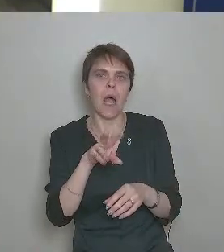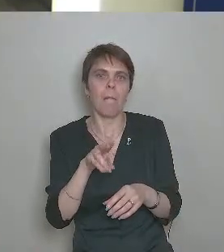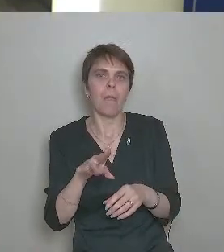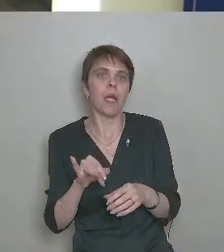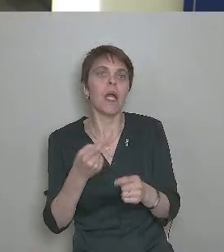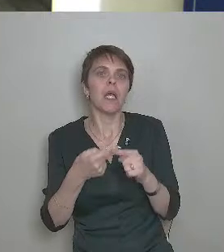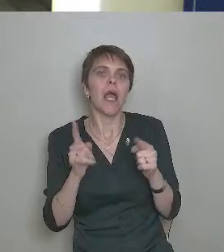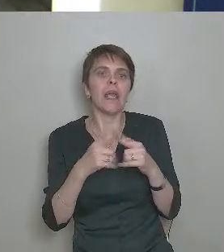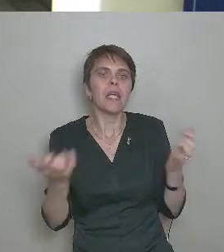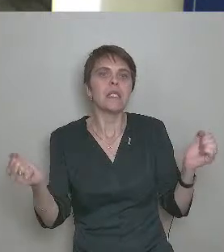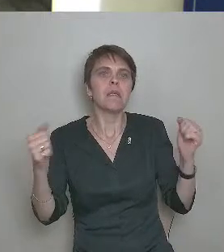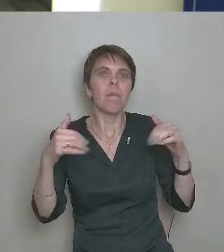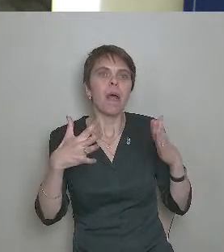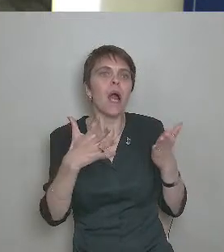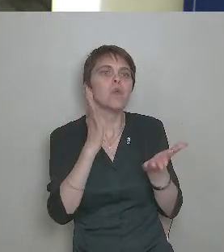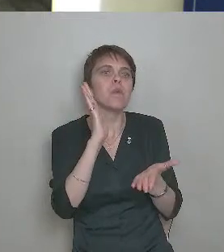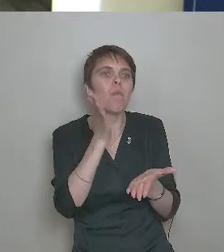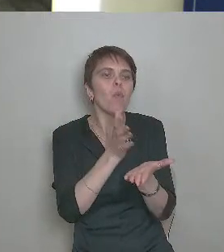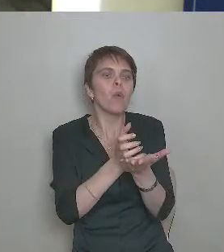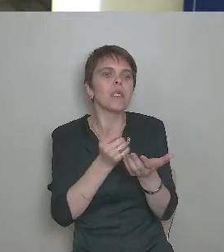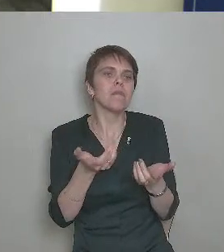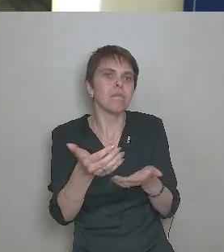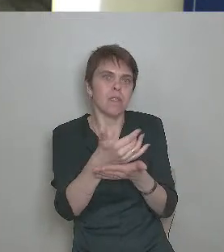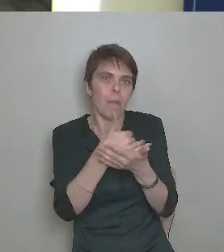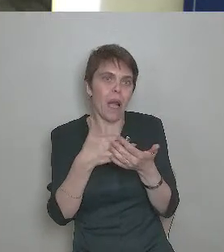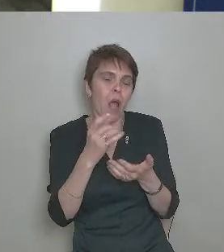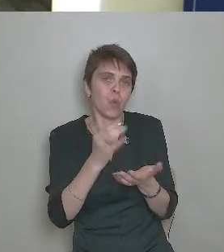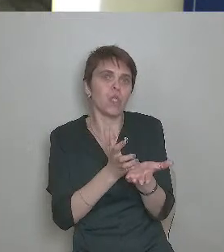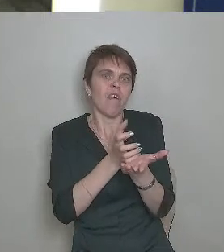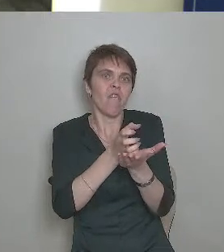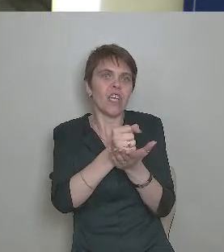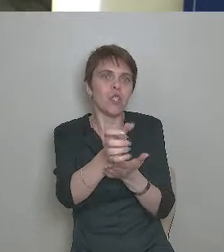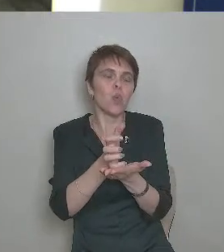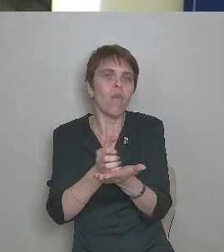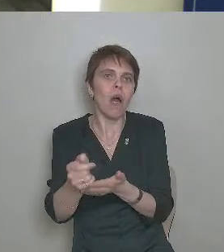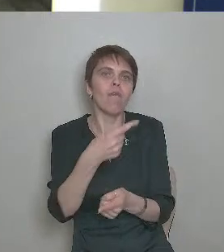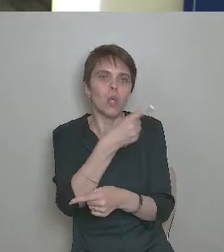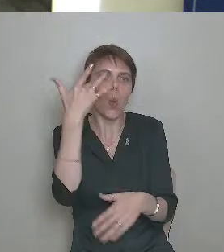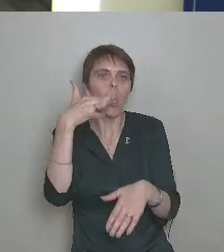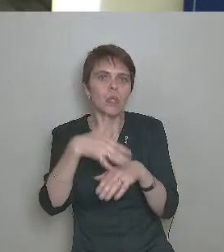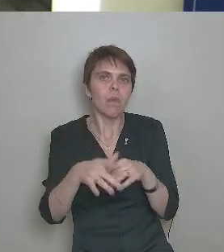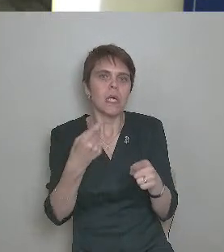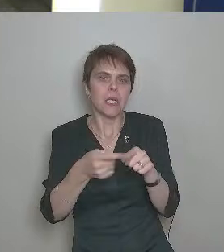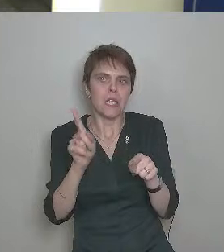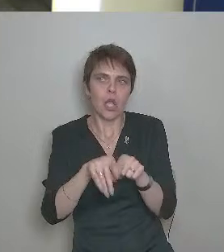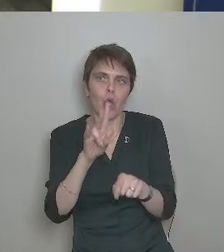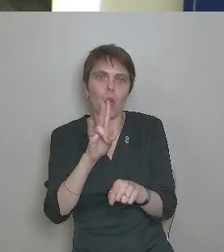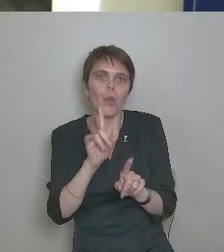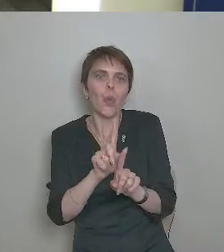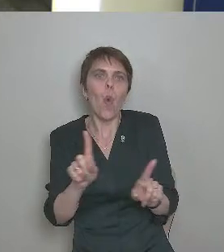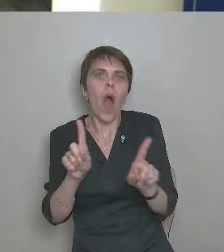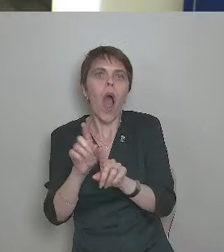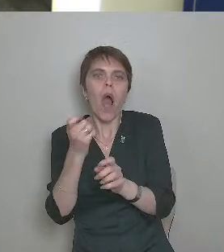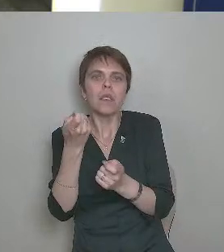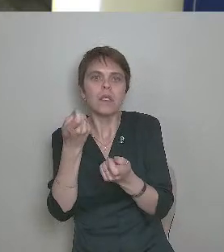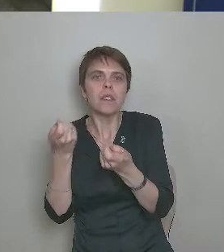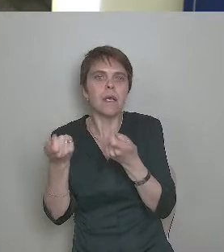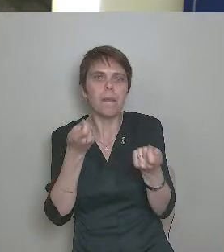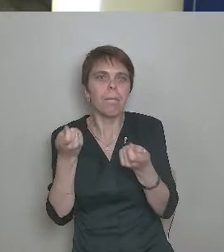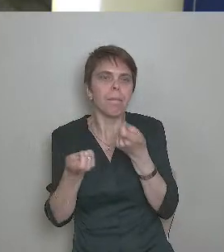this? They are going to nominate their candidates. What do they think about that? Do they understand all